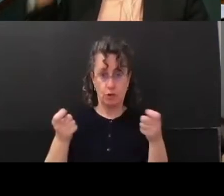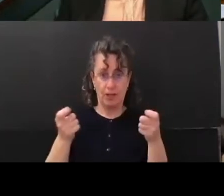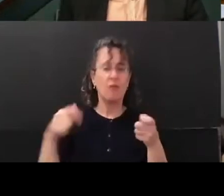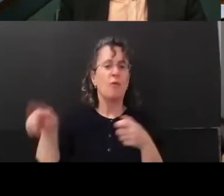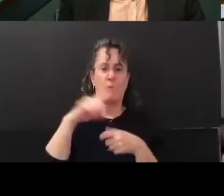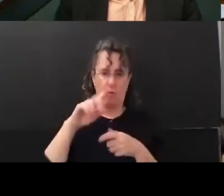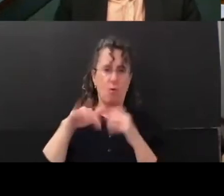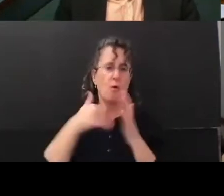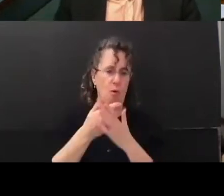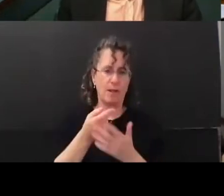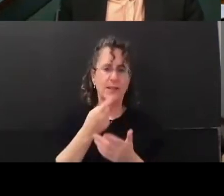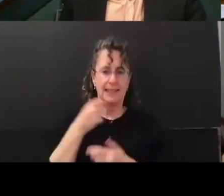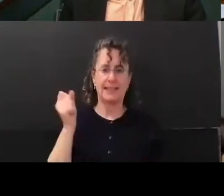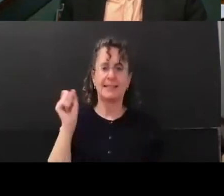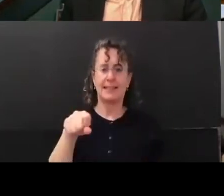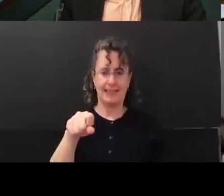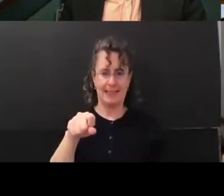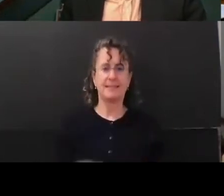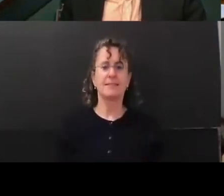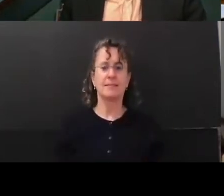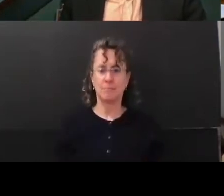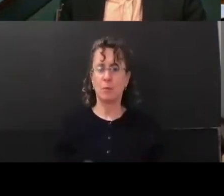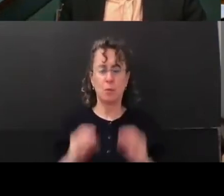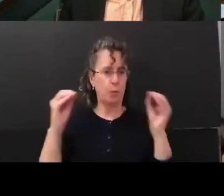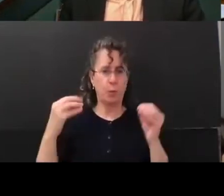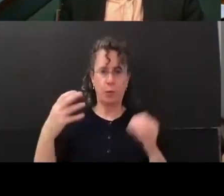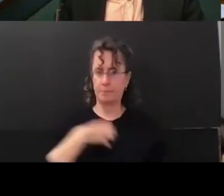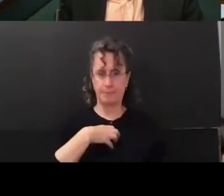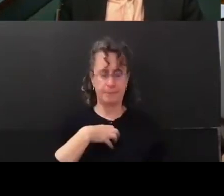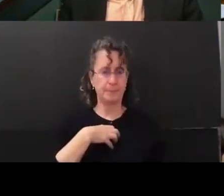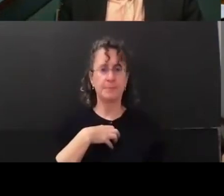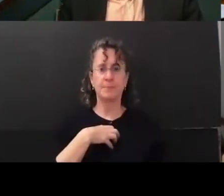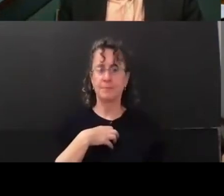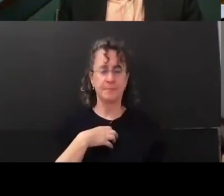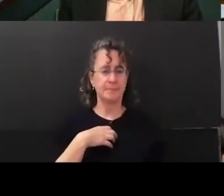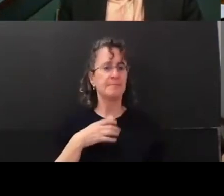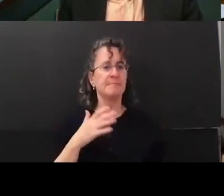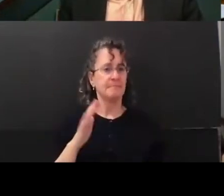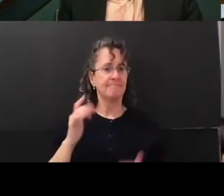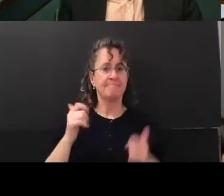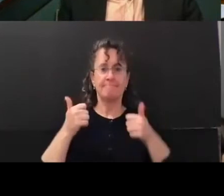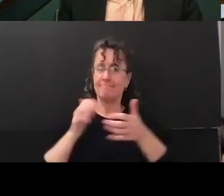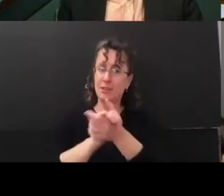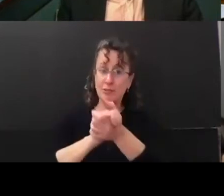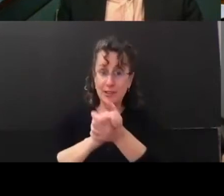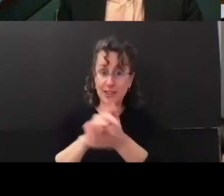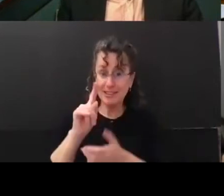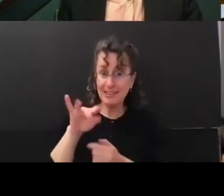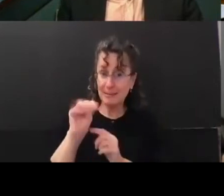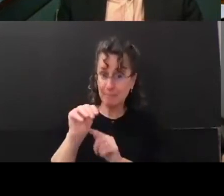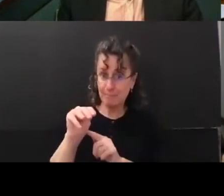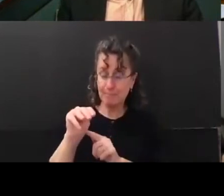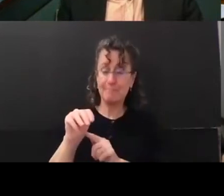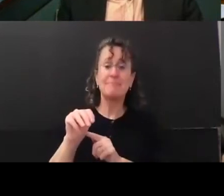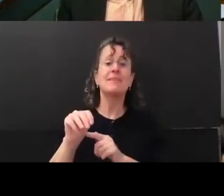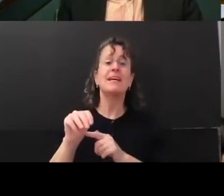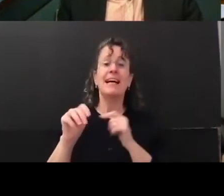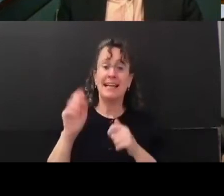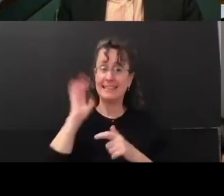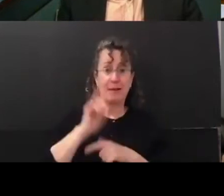Aye. Okay, seeing none opposed or abstained, congratulations, Tim. I will pass it over